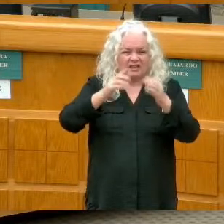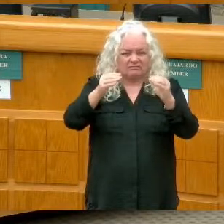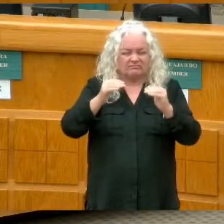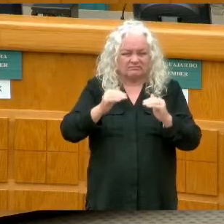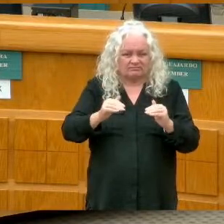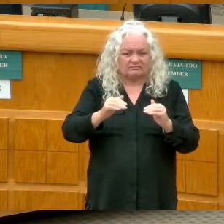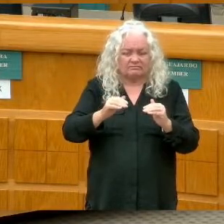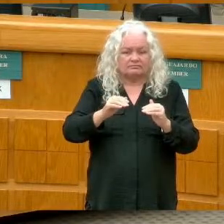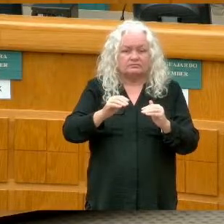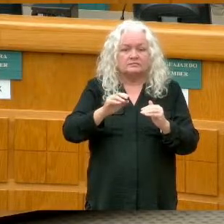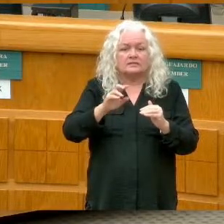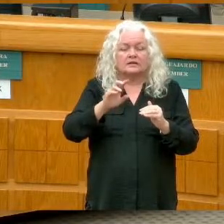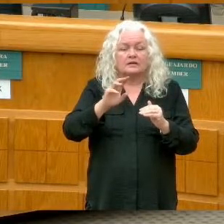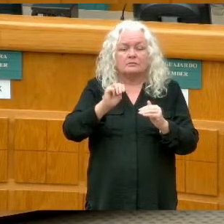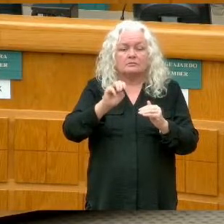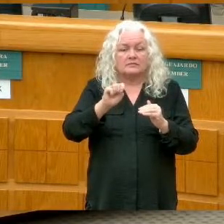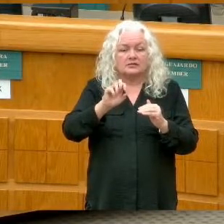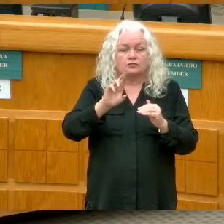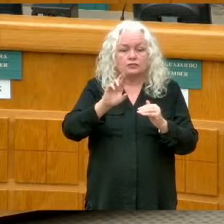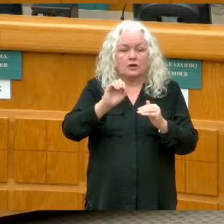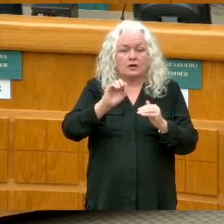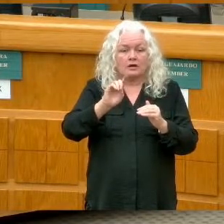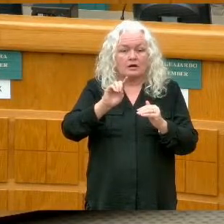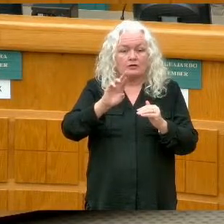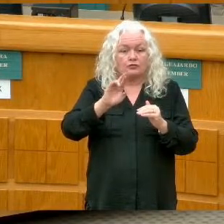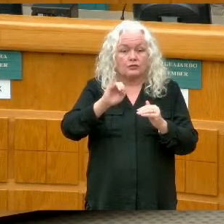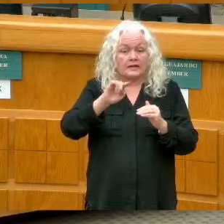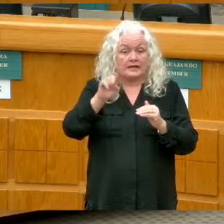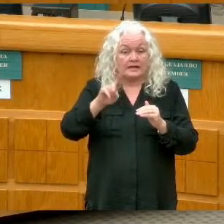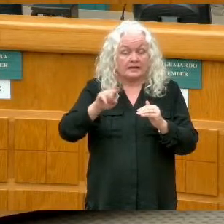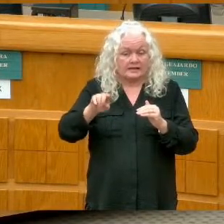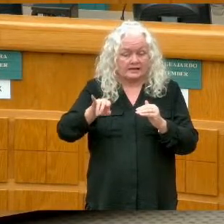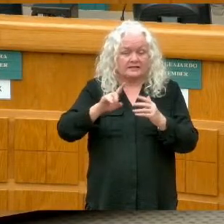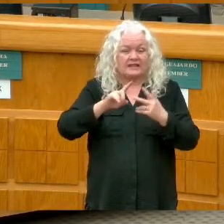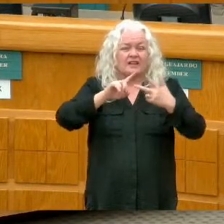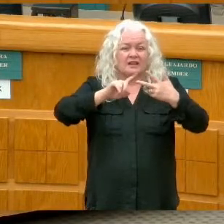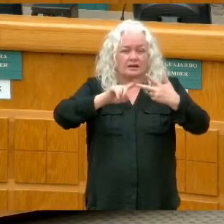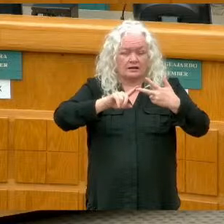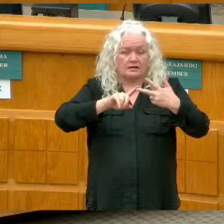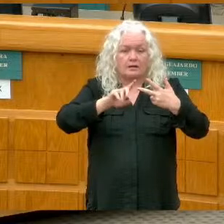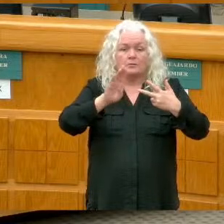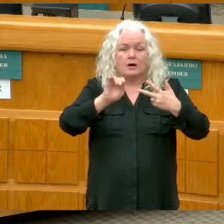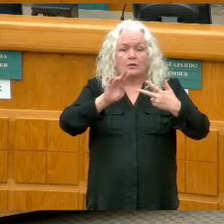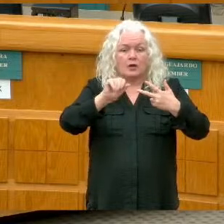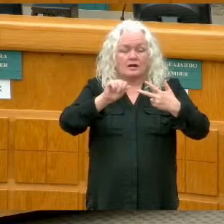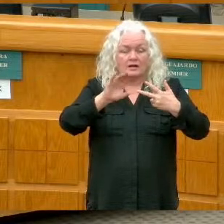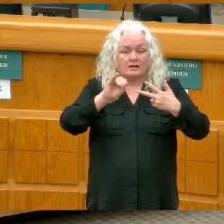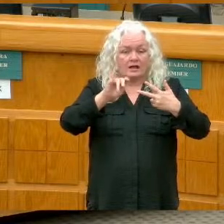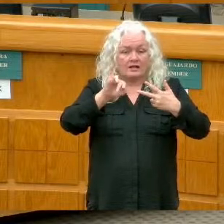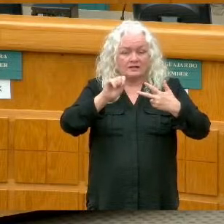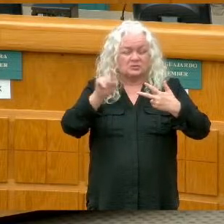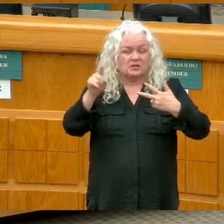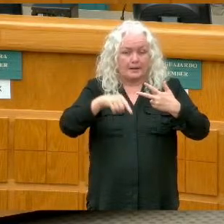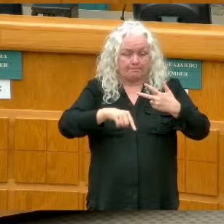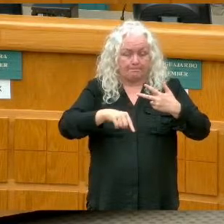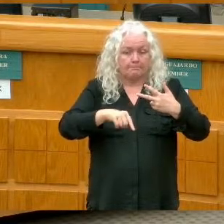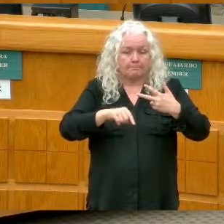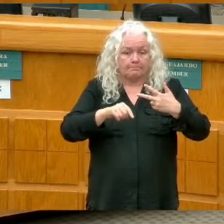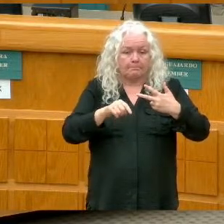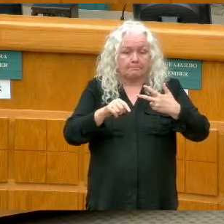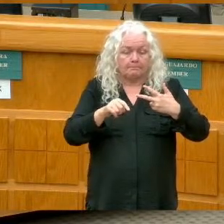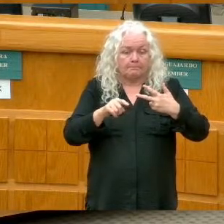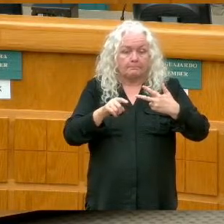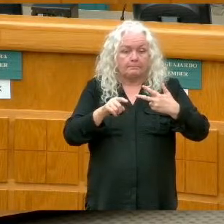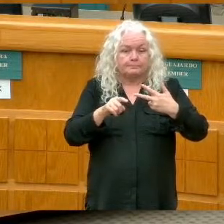give her position and information that she has, and County Judge Barbara Canales will be here to share with us what she'd like to